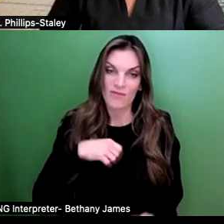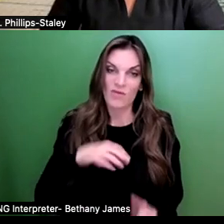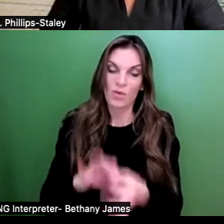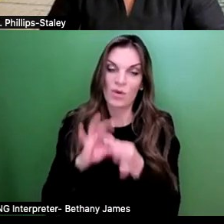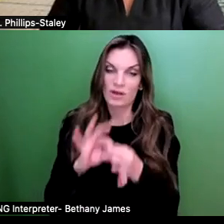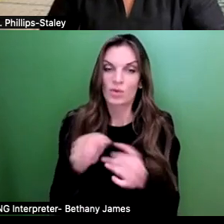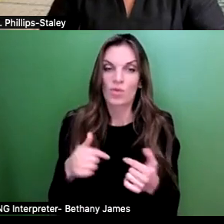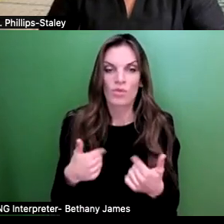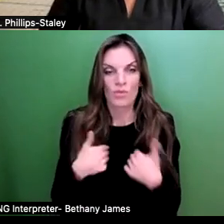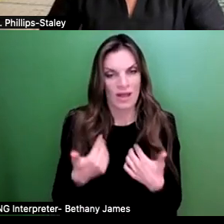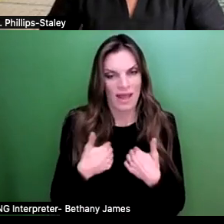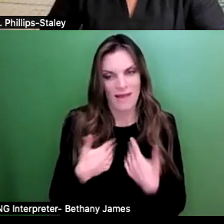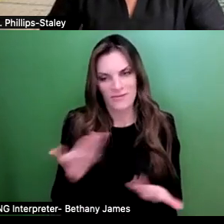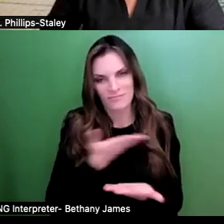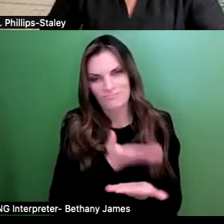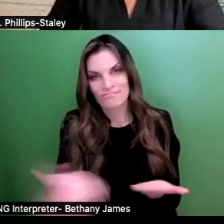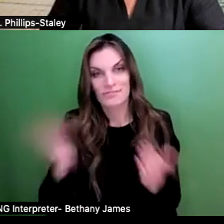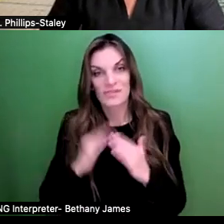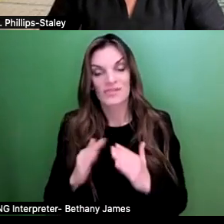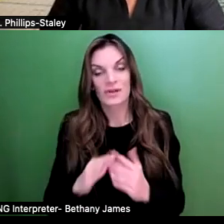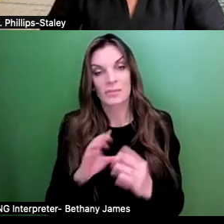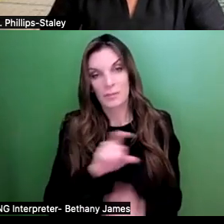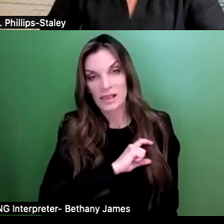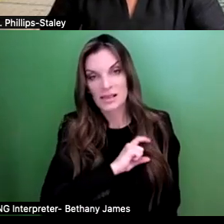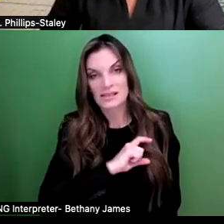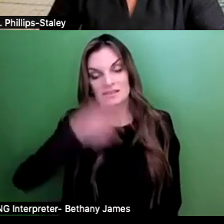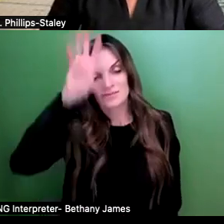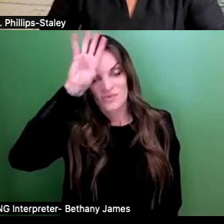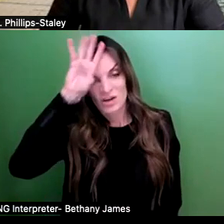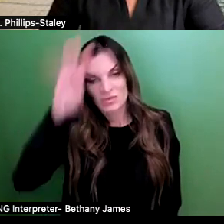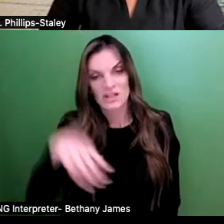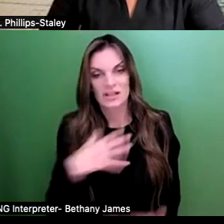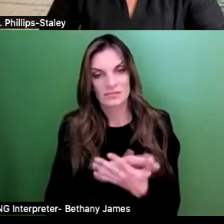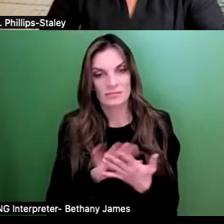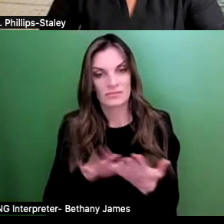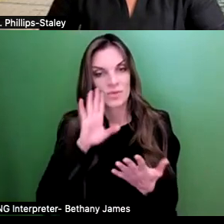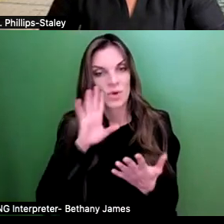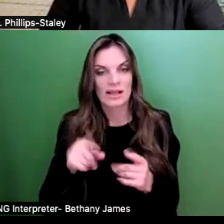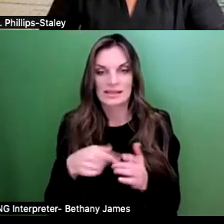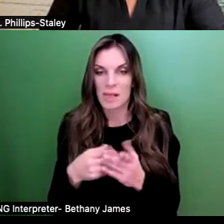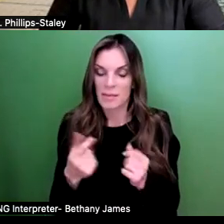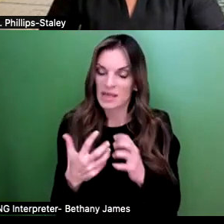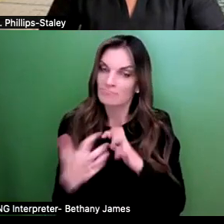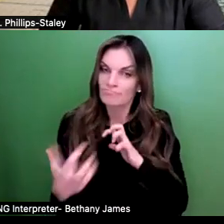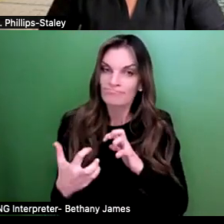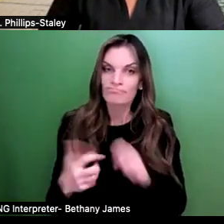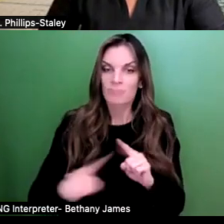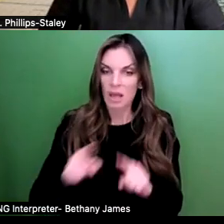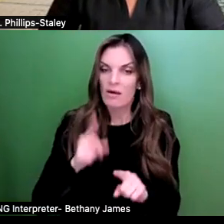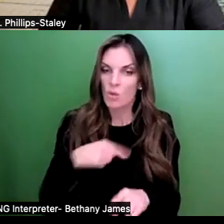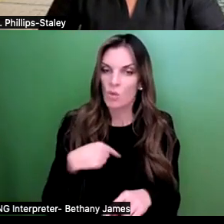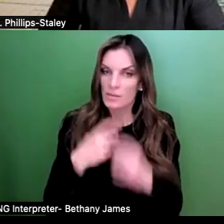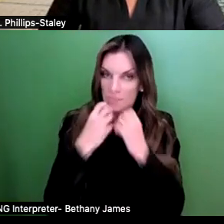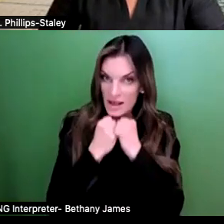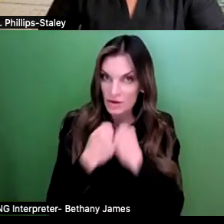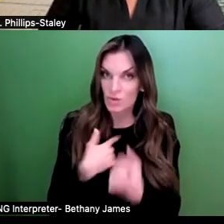have across the village with the police, with the fire department, though that can be contentious. They matter to all of us.